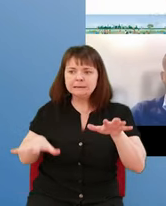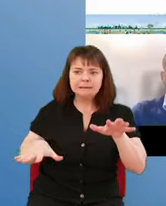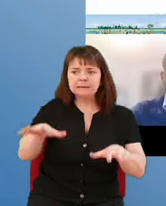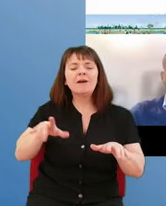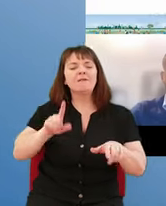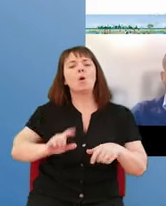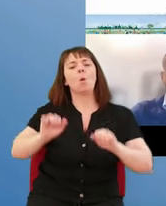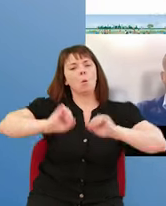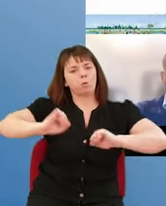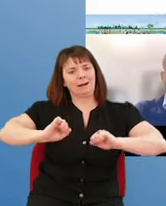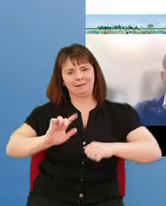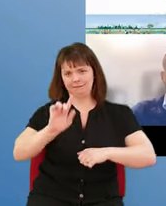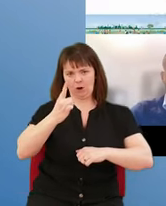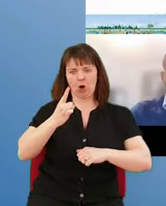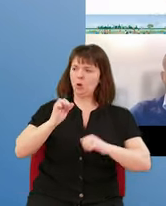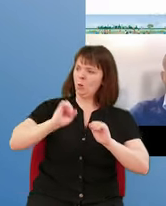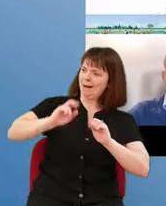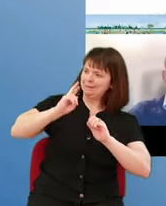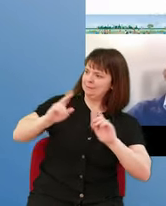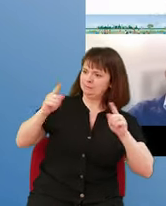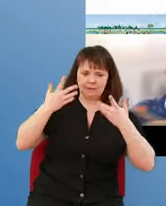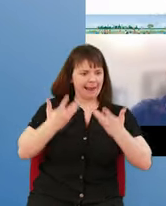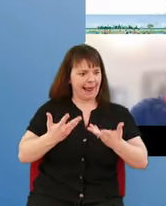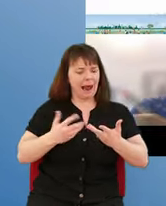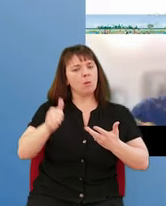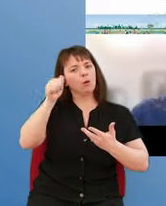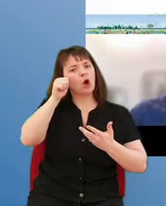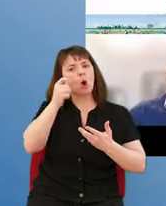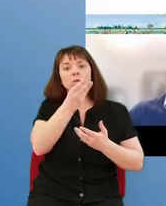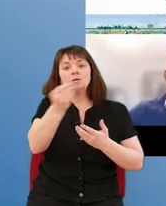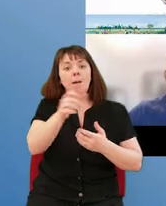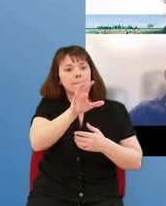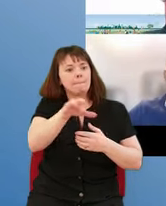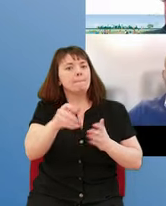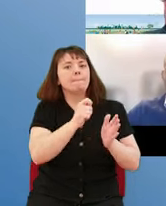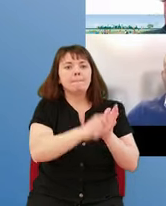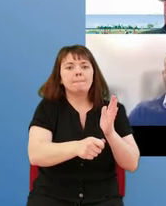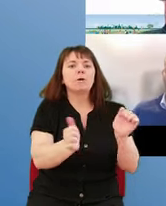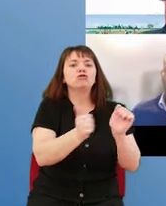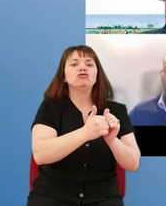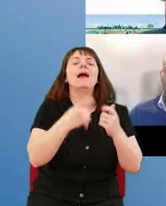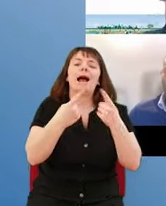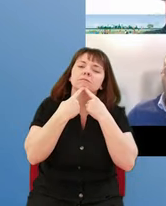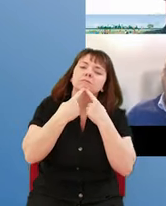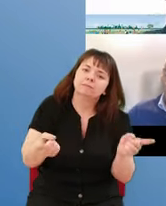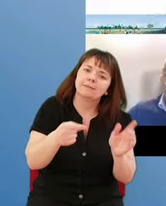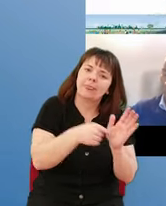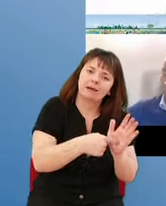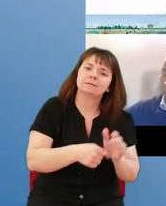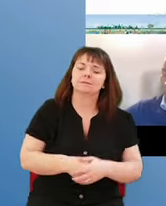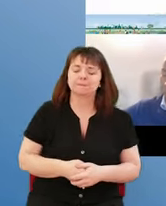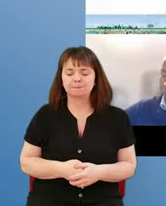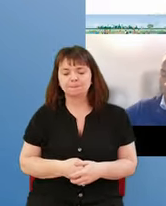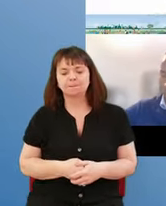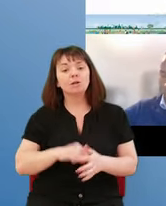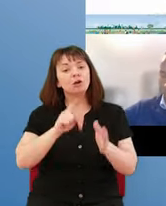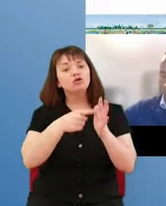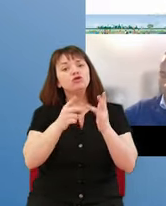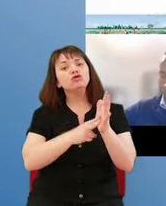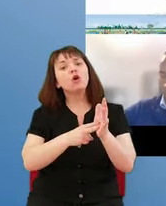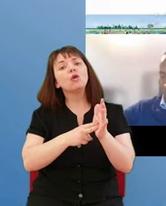Thank you. John? Yeah, thanks, Doris. Sounds like tremendous progress, so really well done again to Gina